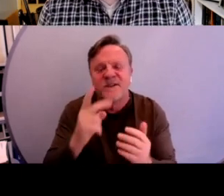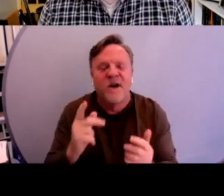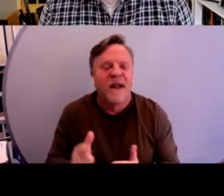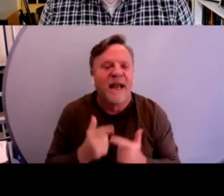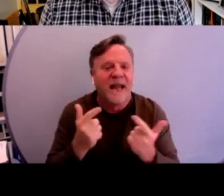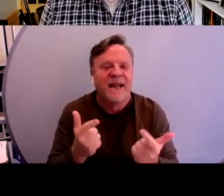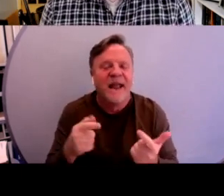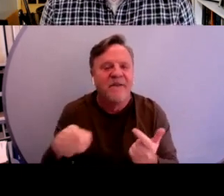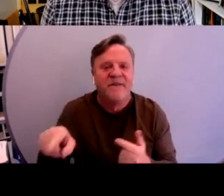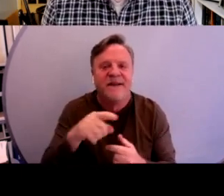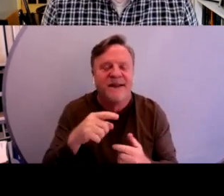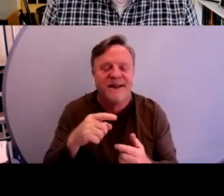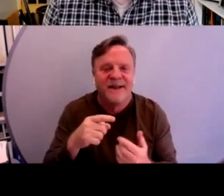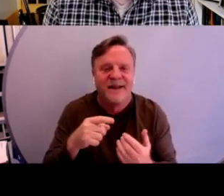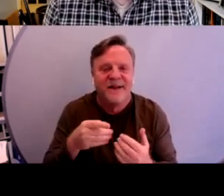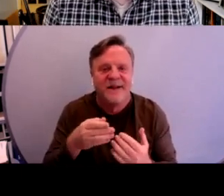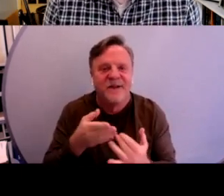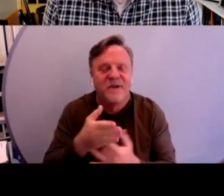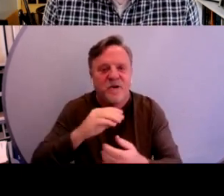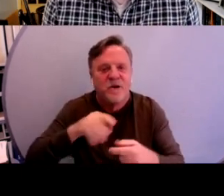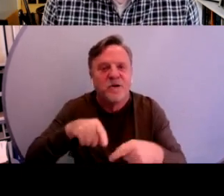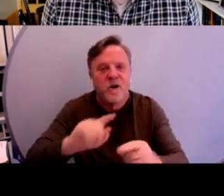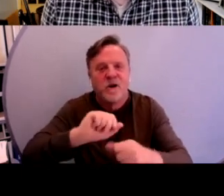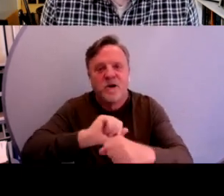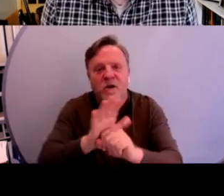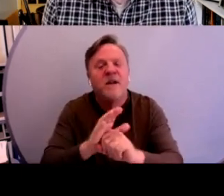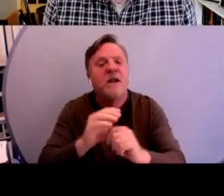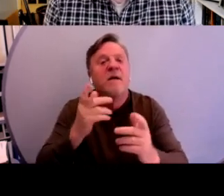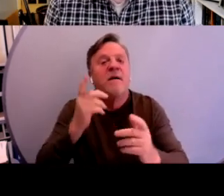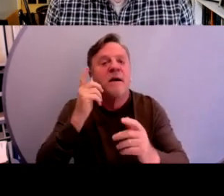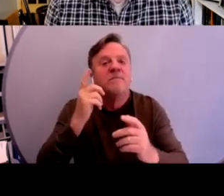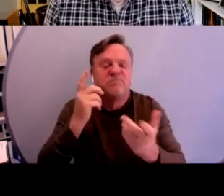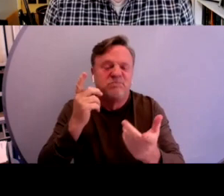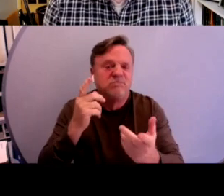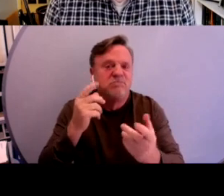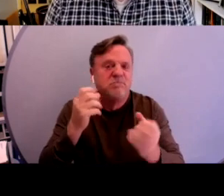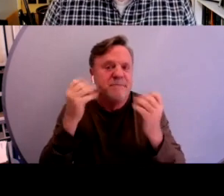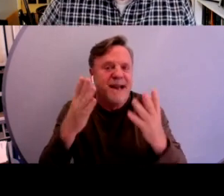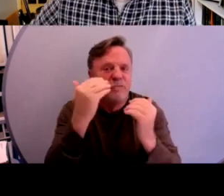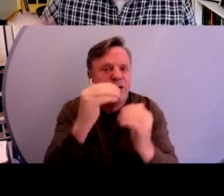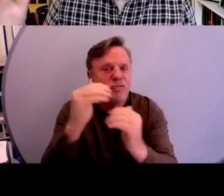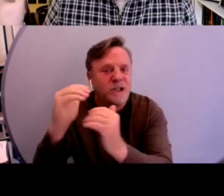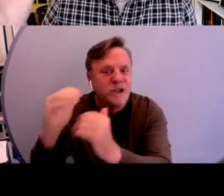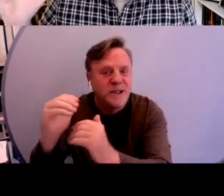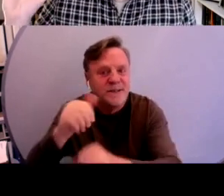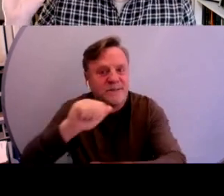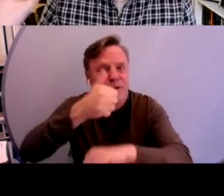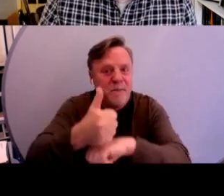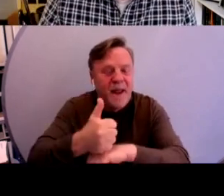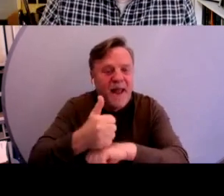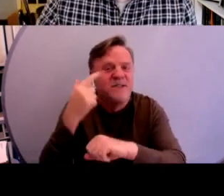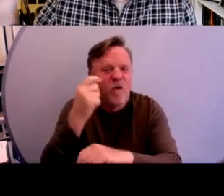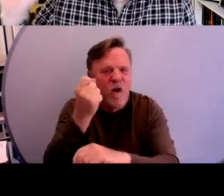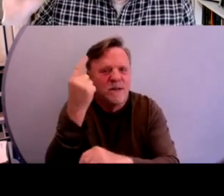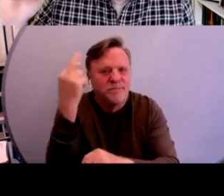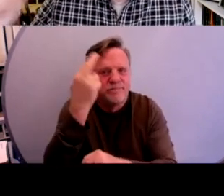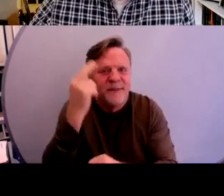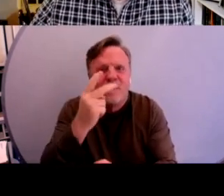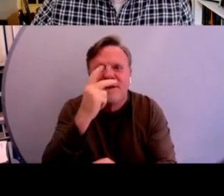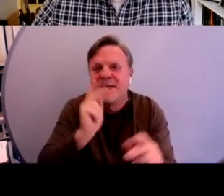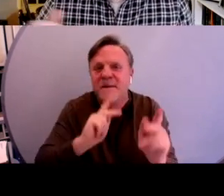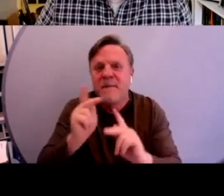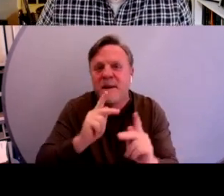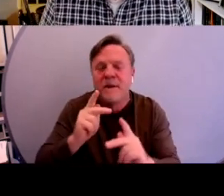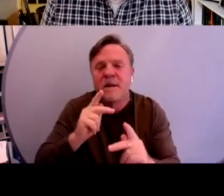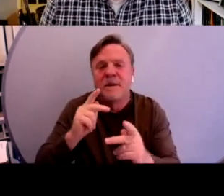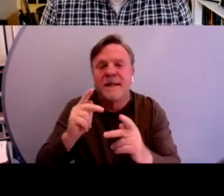So for understandable reasons, there were all sorts of restrictions put in place, and we couldn't see people embracing their community, getting